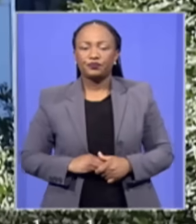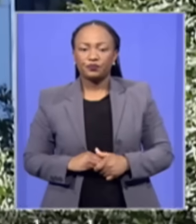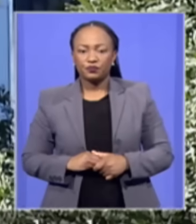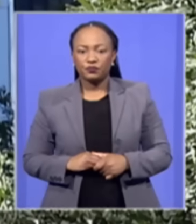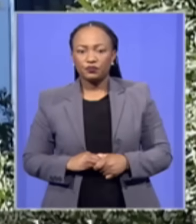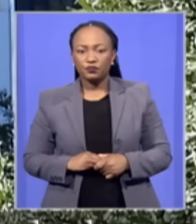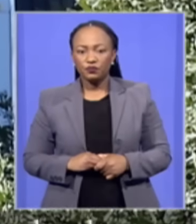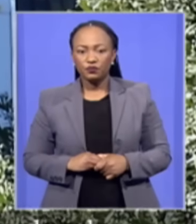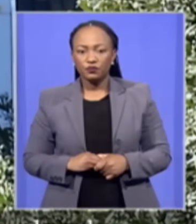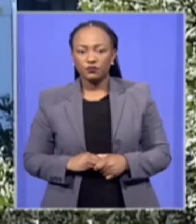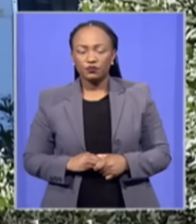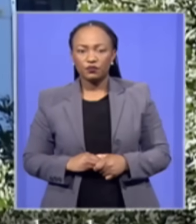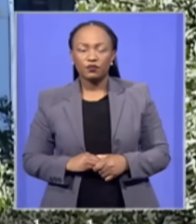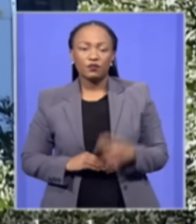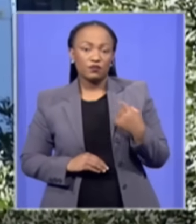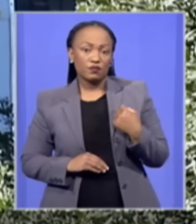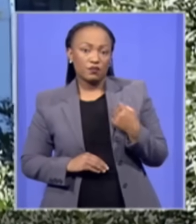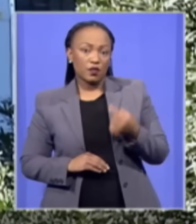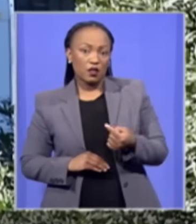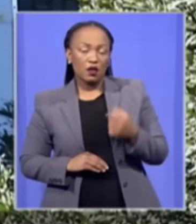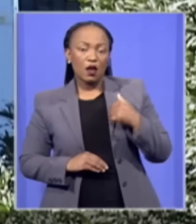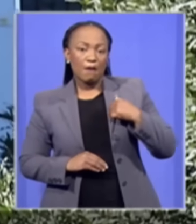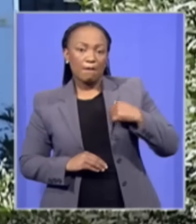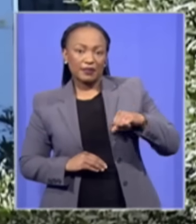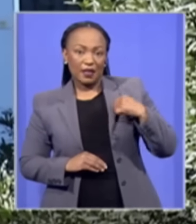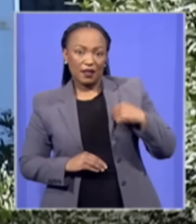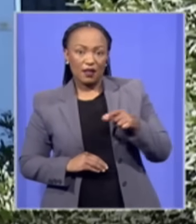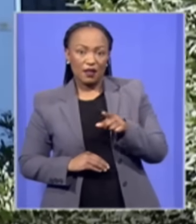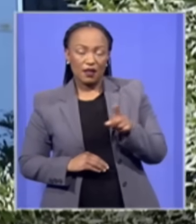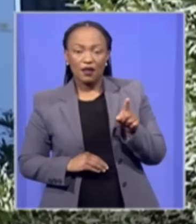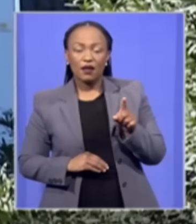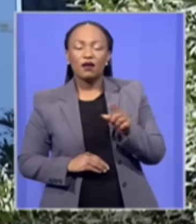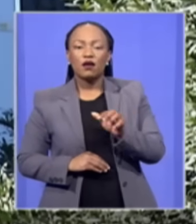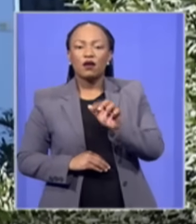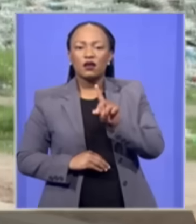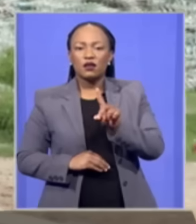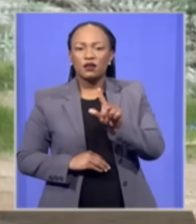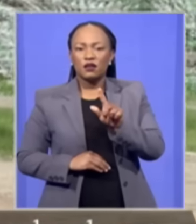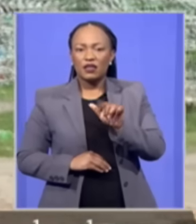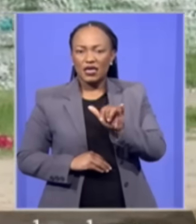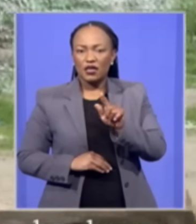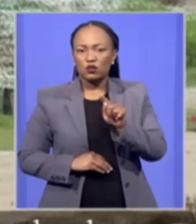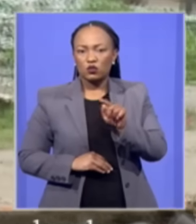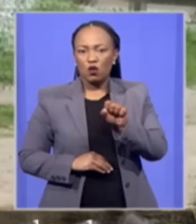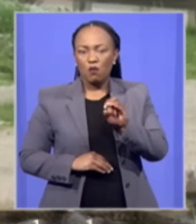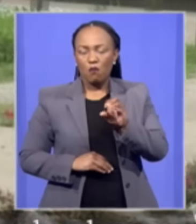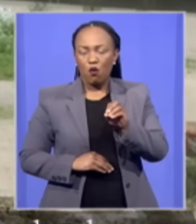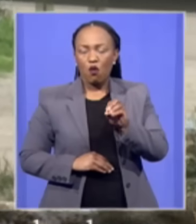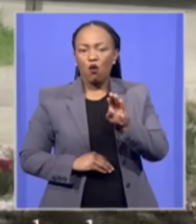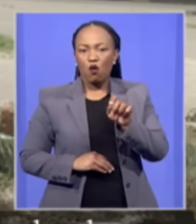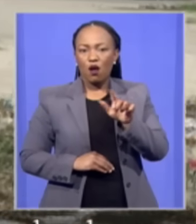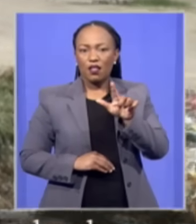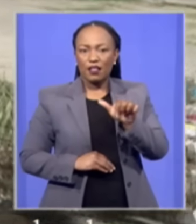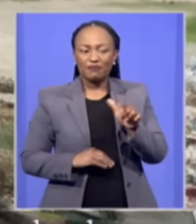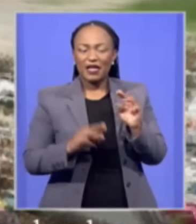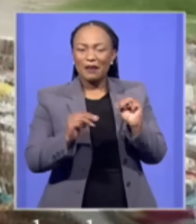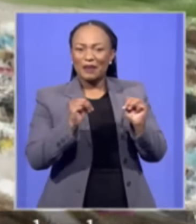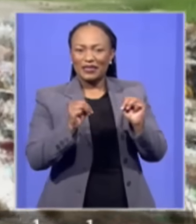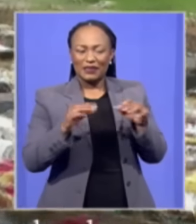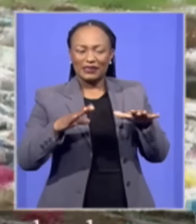Ke dingwaga jaanong masepala o mo mathateng wa Ditsobotla o na le dikgotlang tsa sepolotiki le mathata a tsamaiso e leng seo se amileng